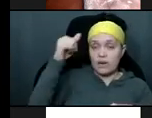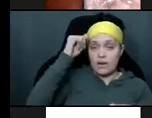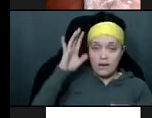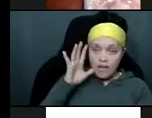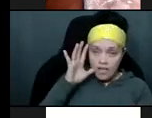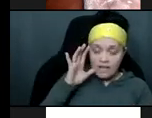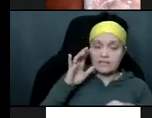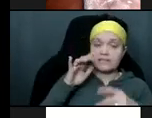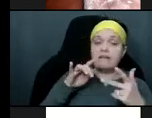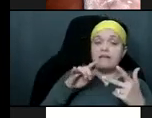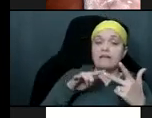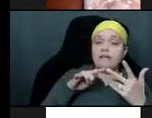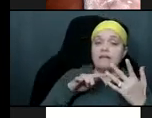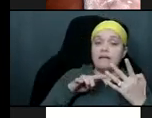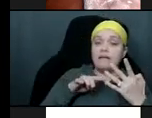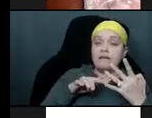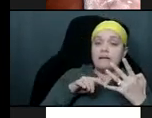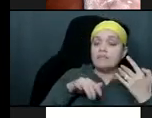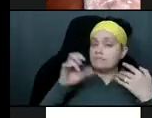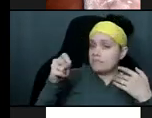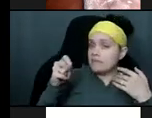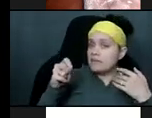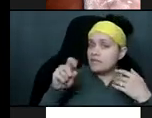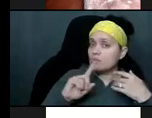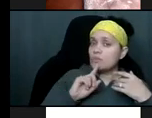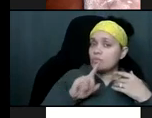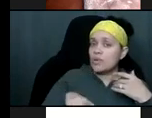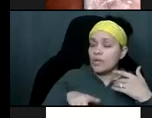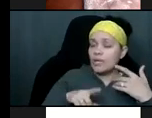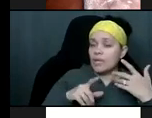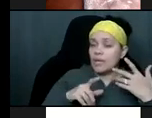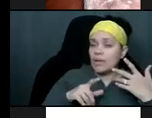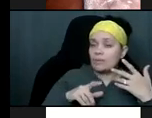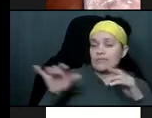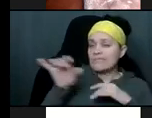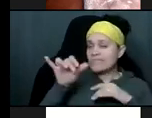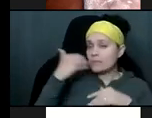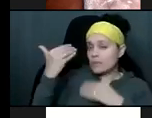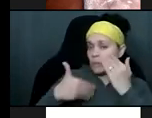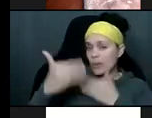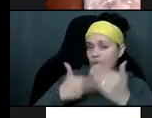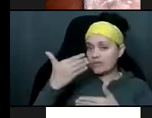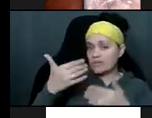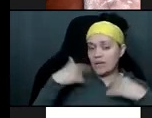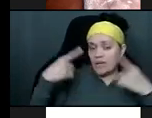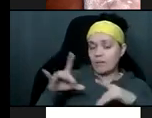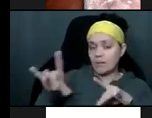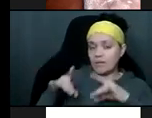gold rush. Yeah, it's a pretty similar process that happened in